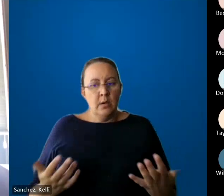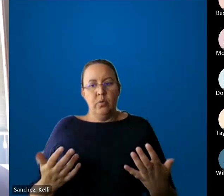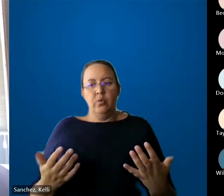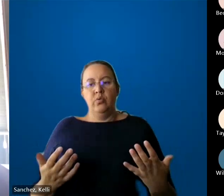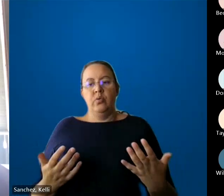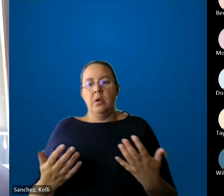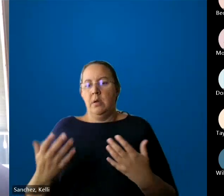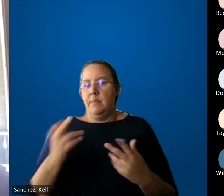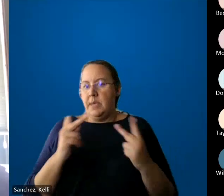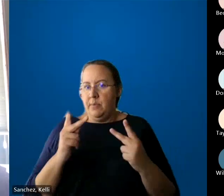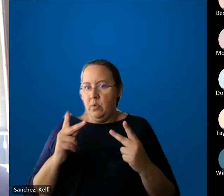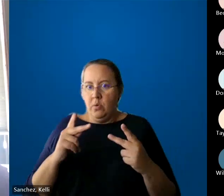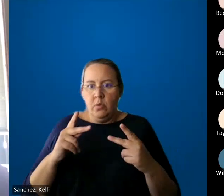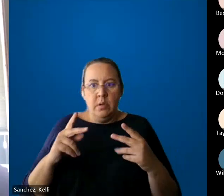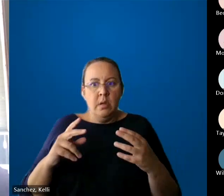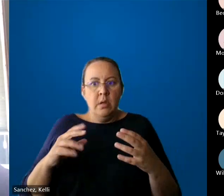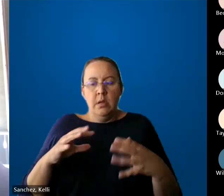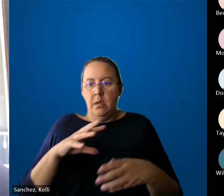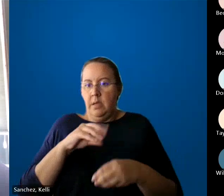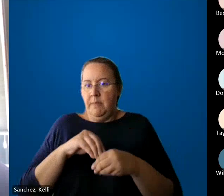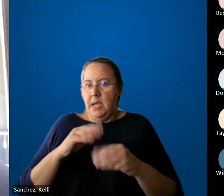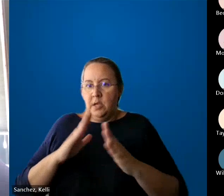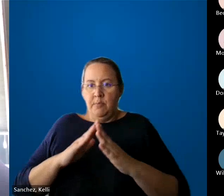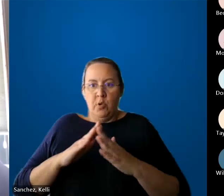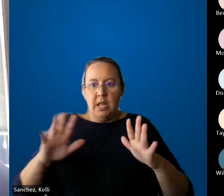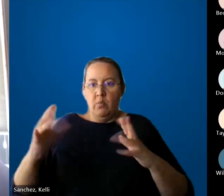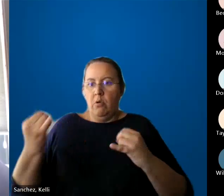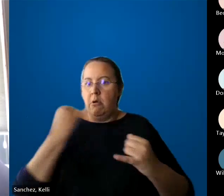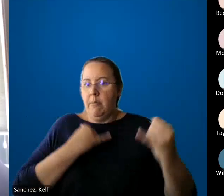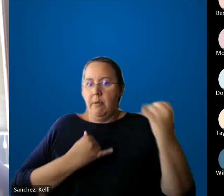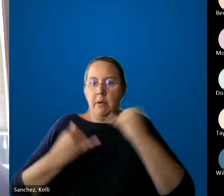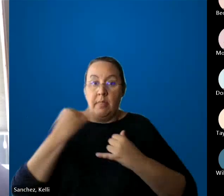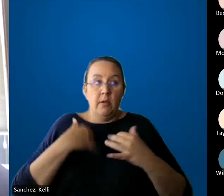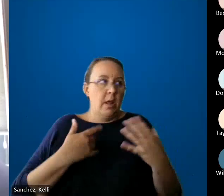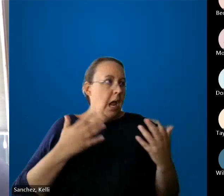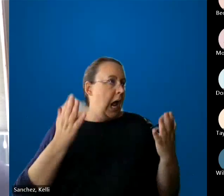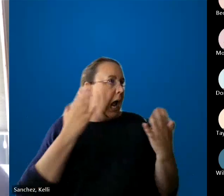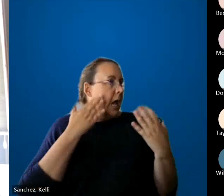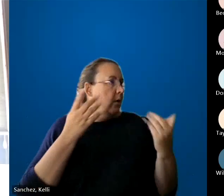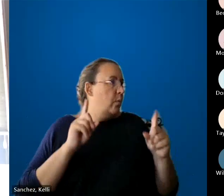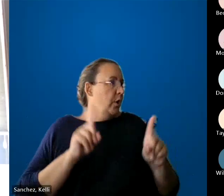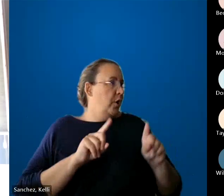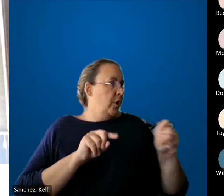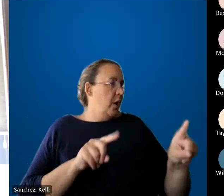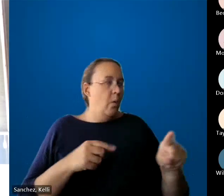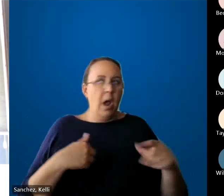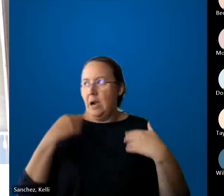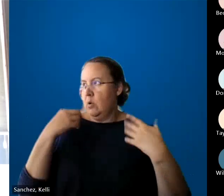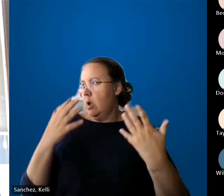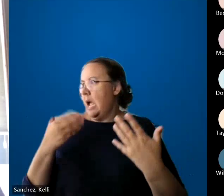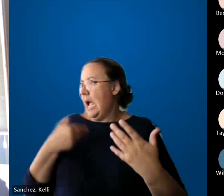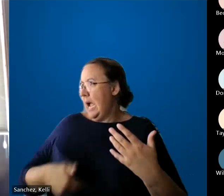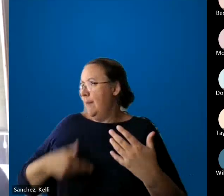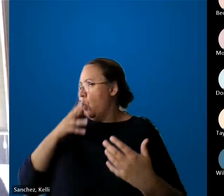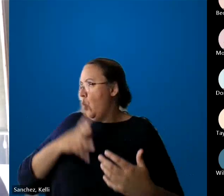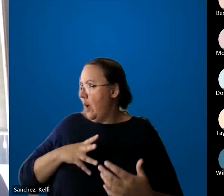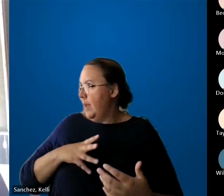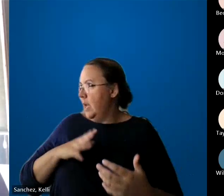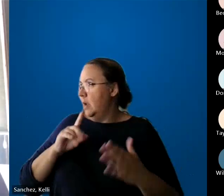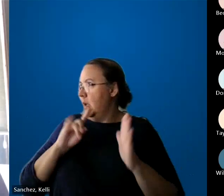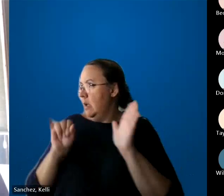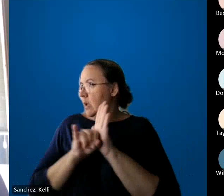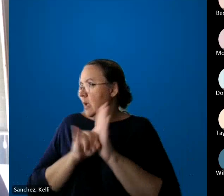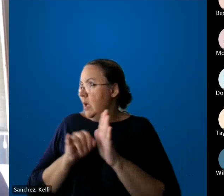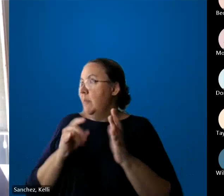people that's a part of my community, and they don't know where to go. They're like, you know, I identify as a woman, but I'm